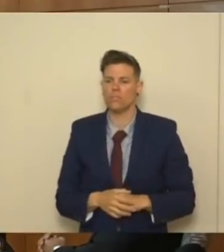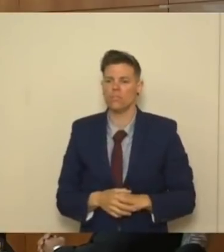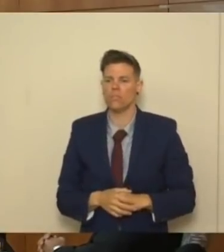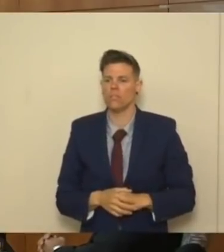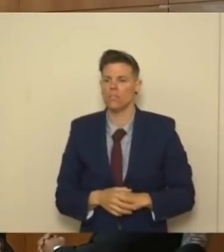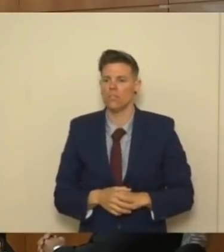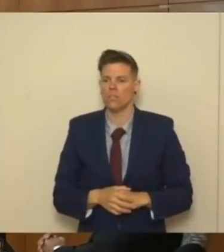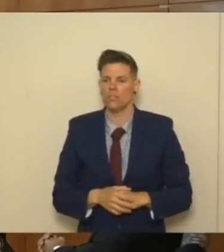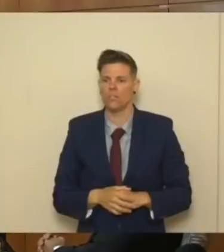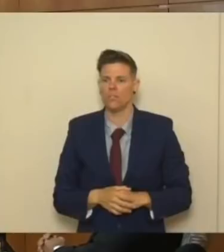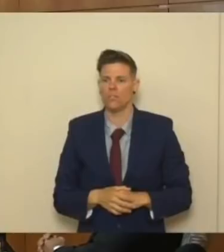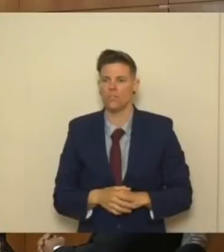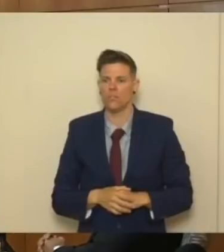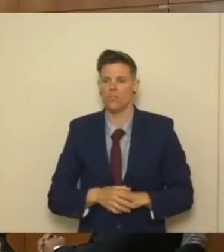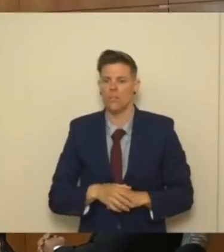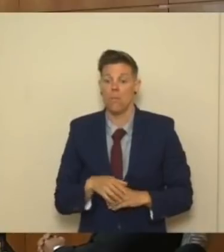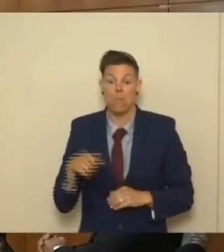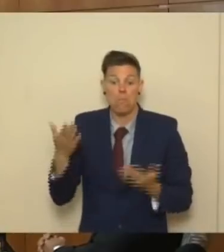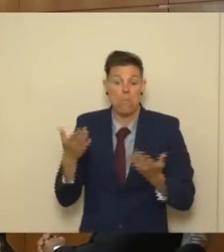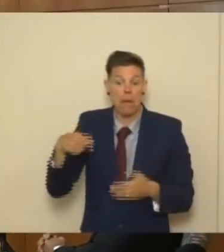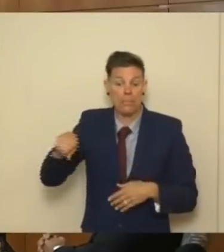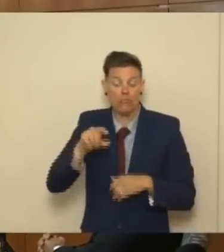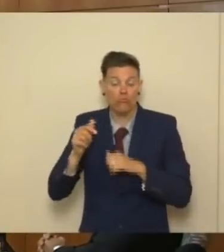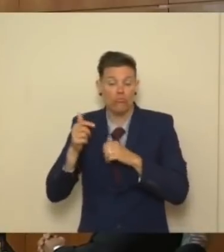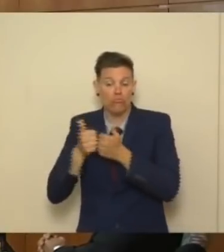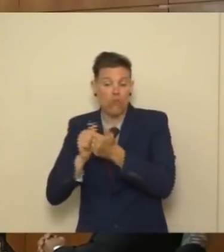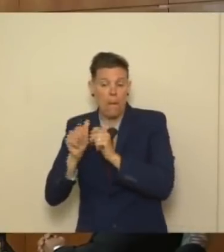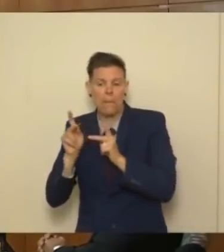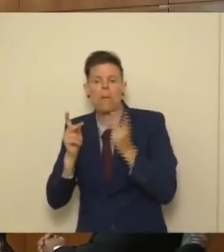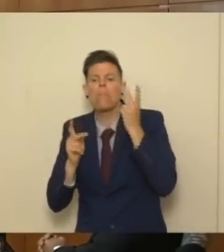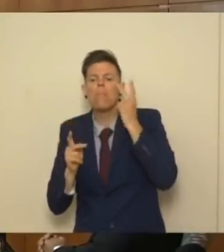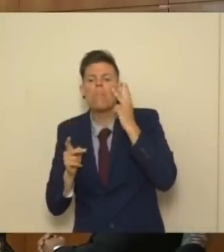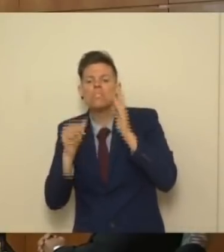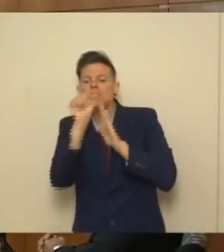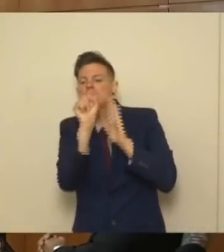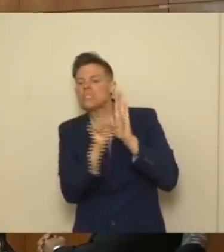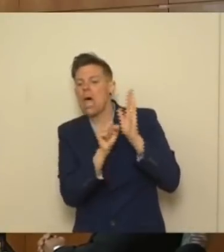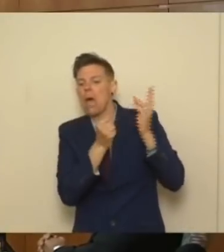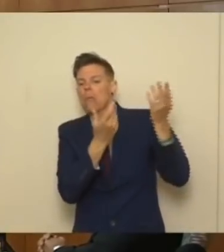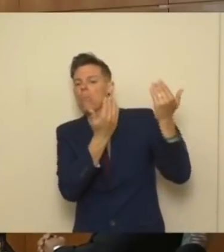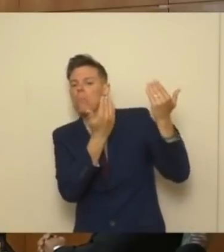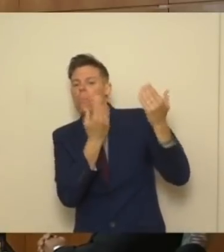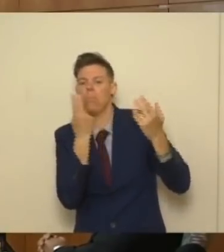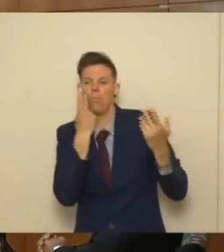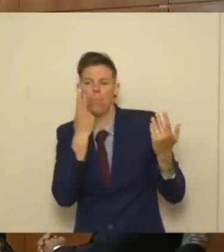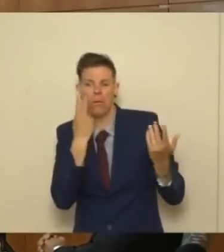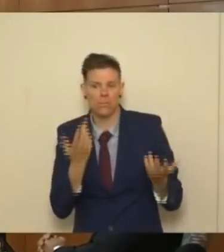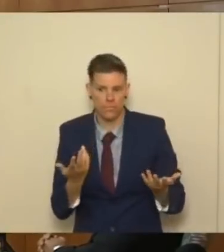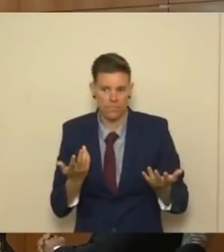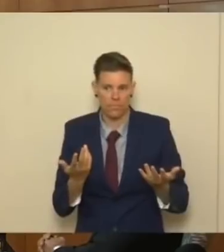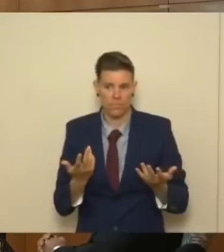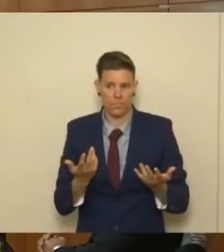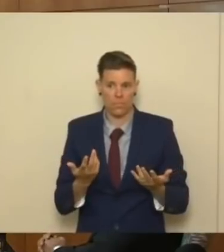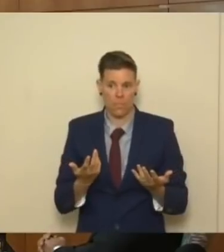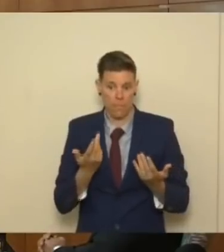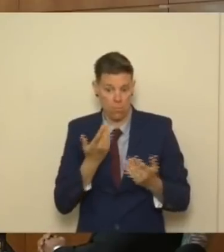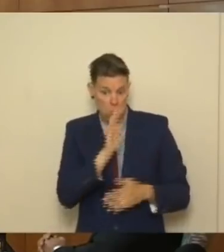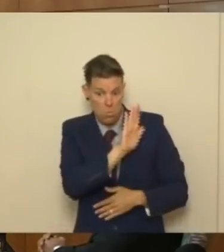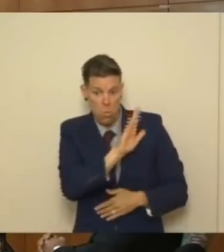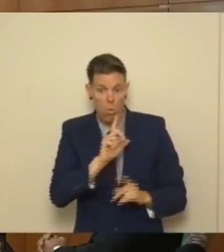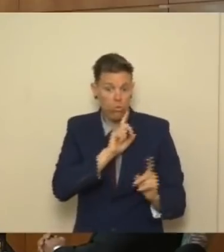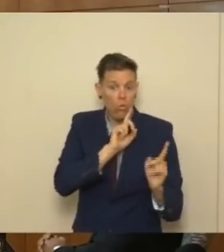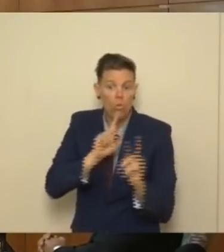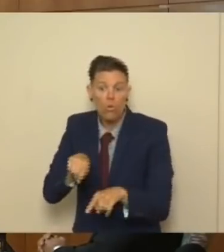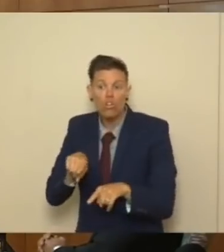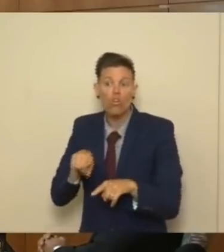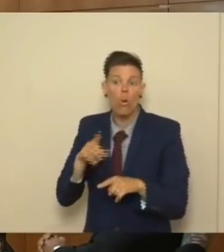gatherings that perhaps are saying these public health orders have no teeth? Is that message concerning that they may be sending to other